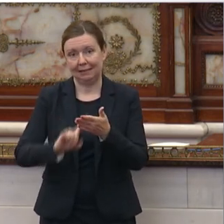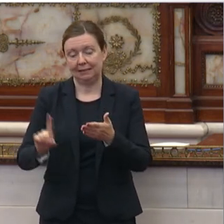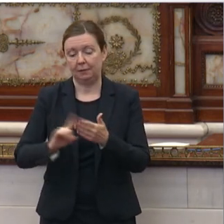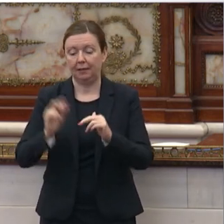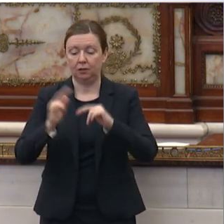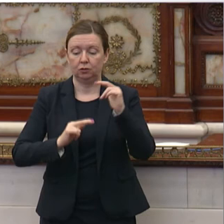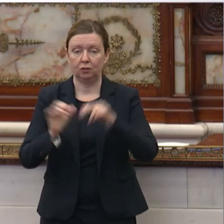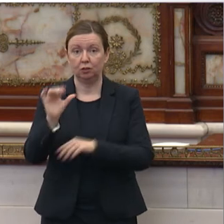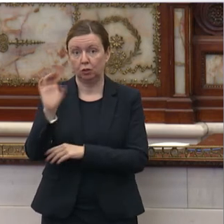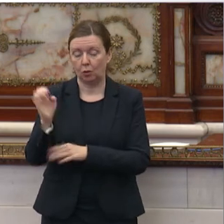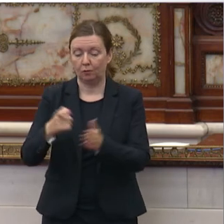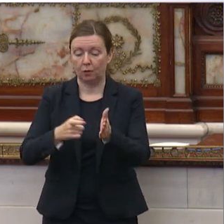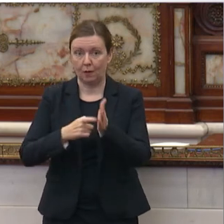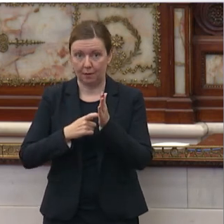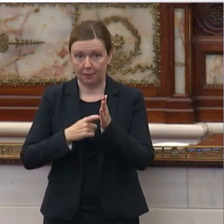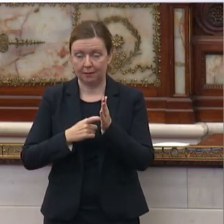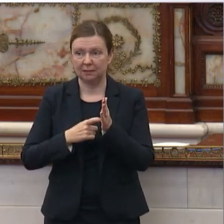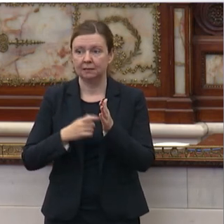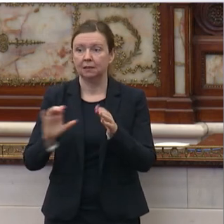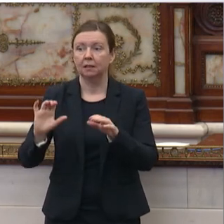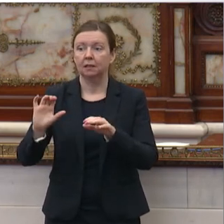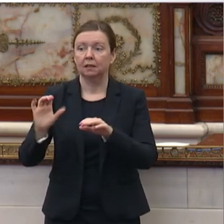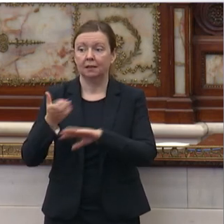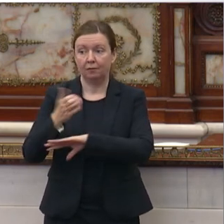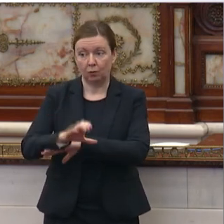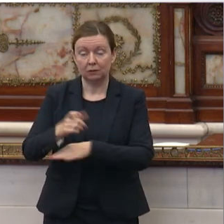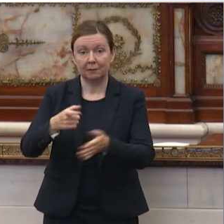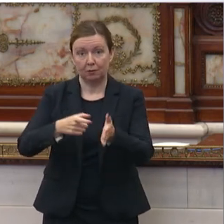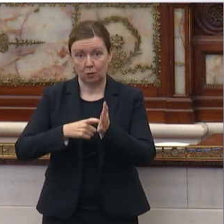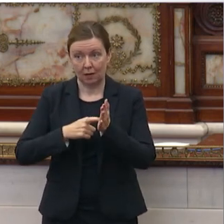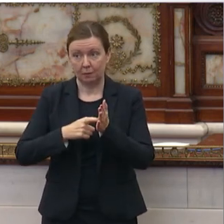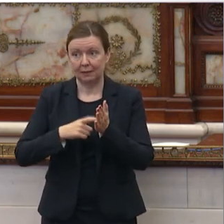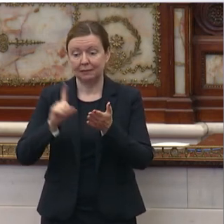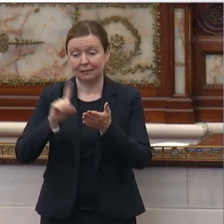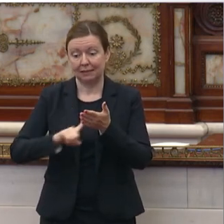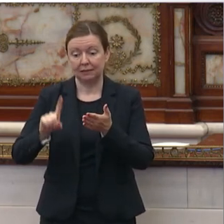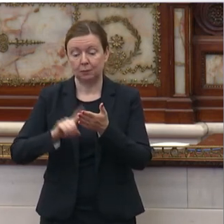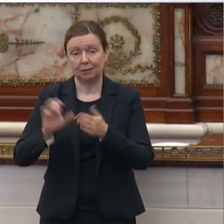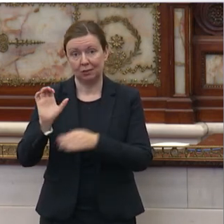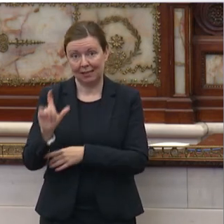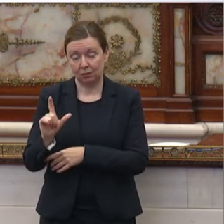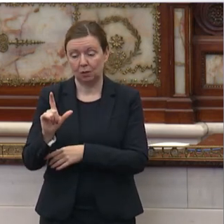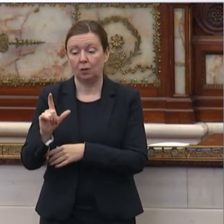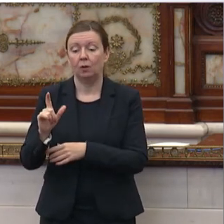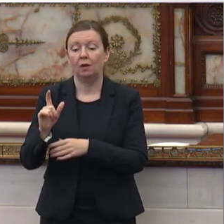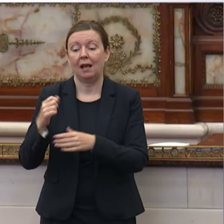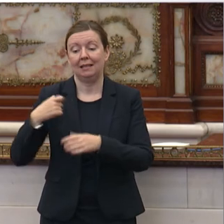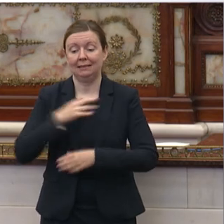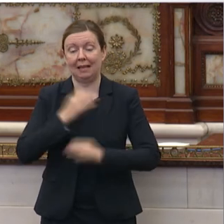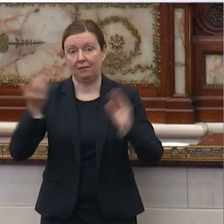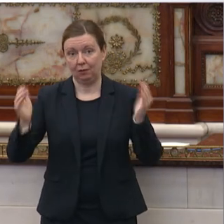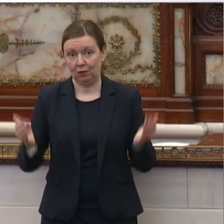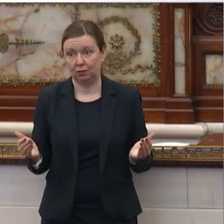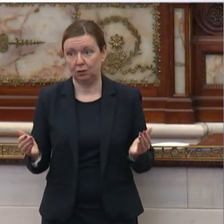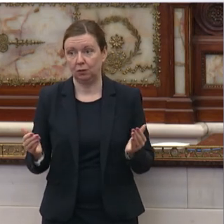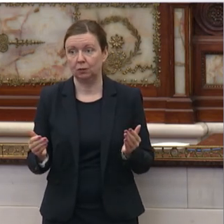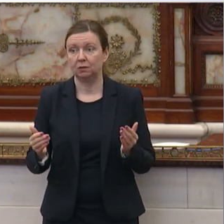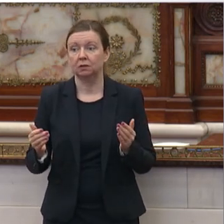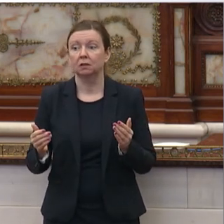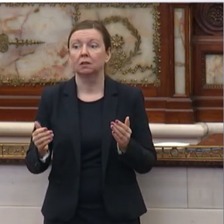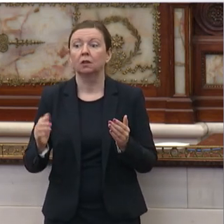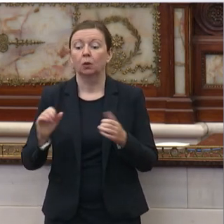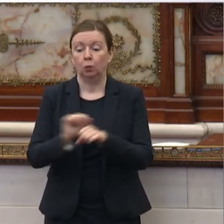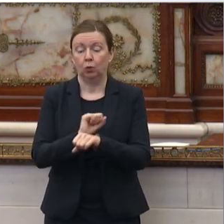construction code requirements, the enforcement of those requirements, inspector caseload and inspector staffing ratios, construction